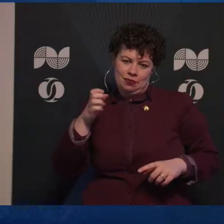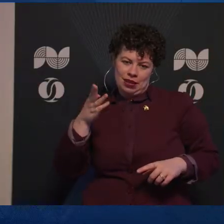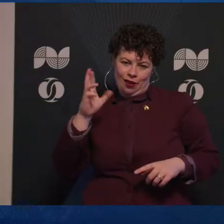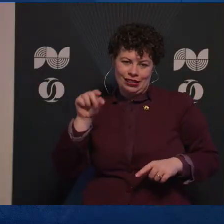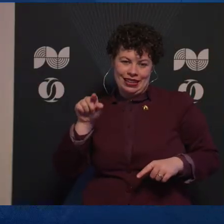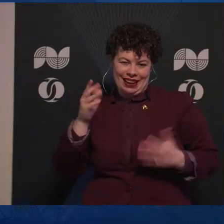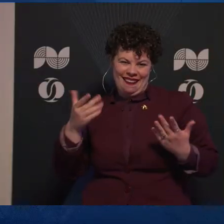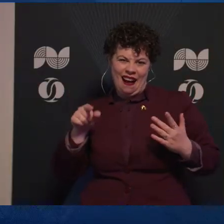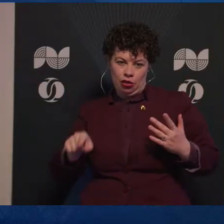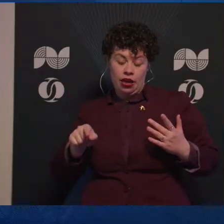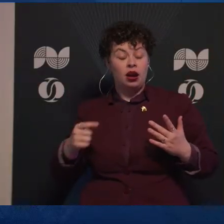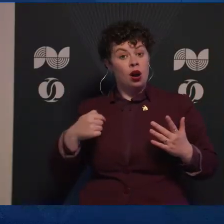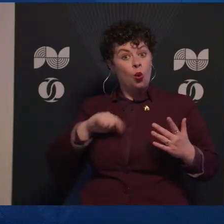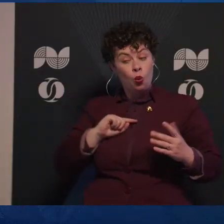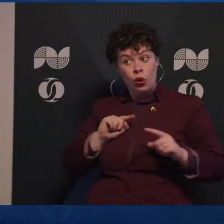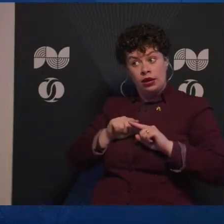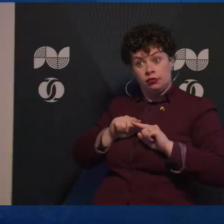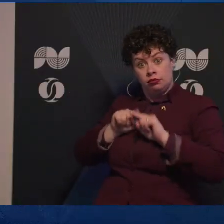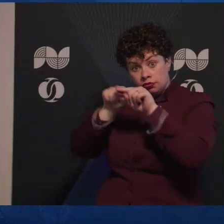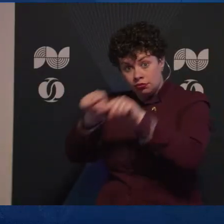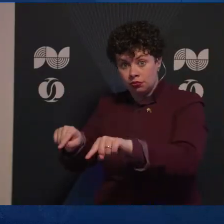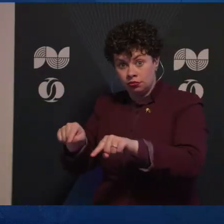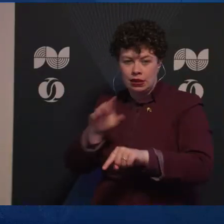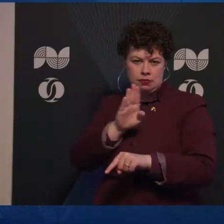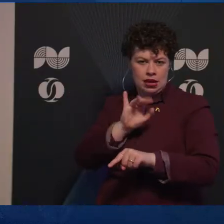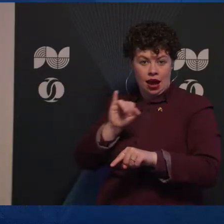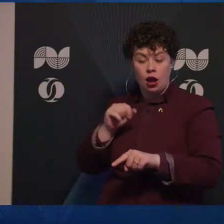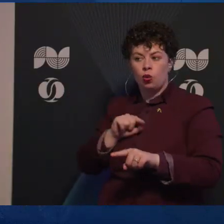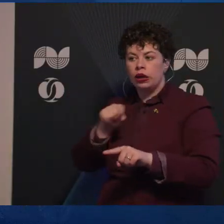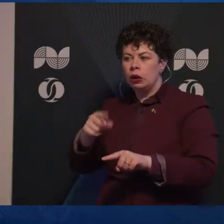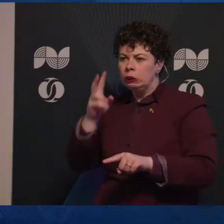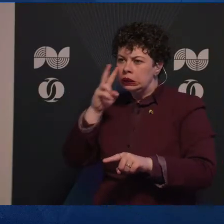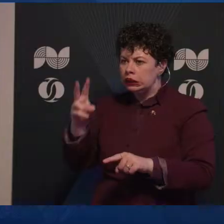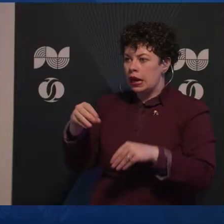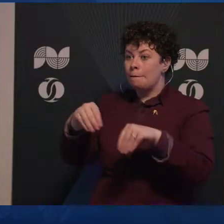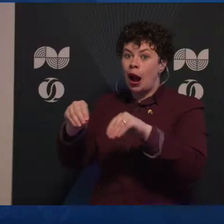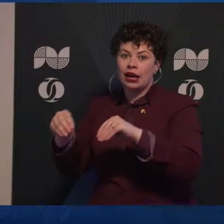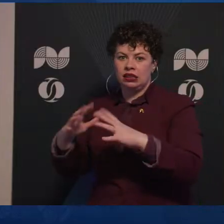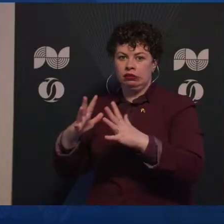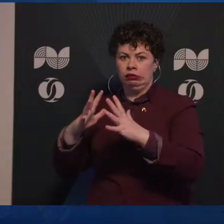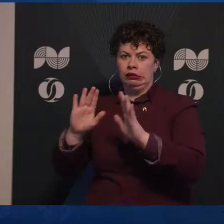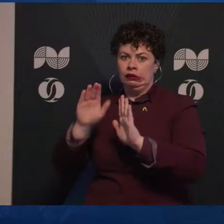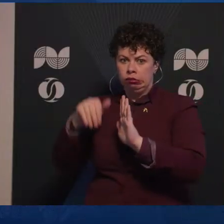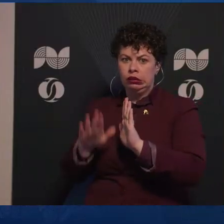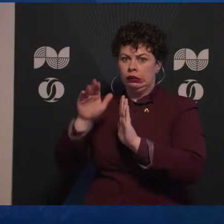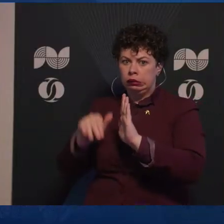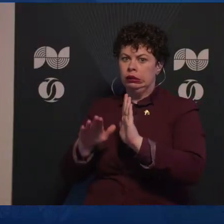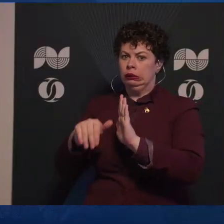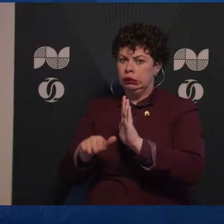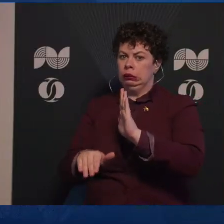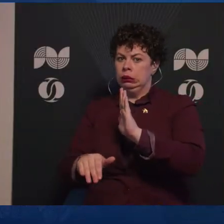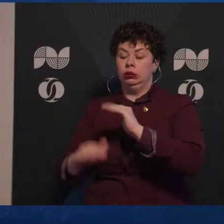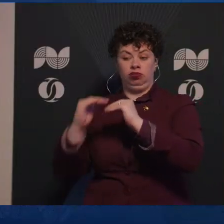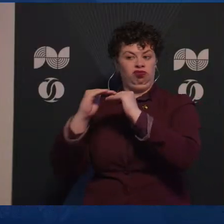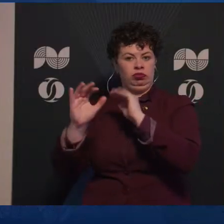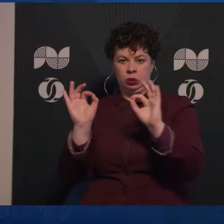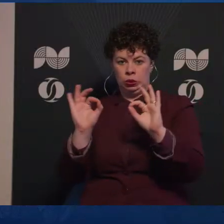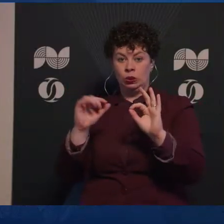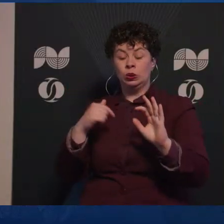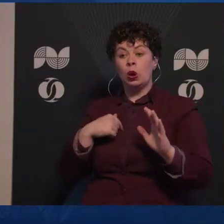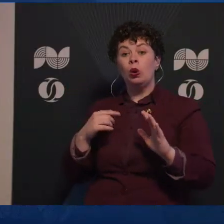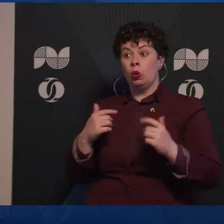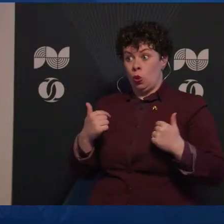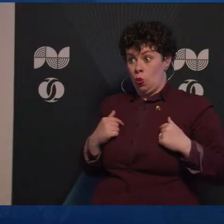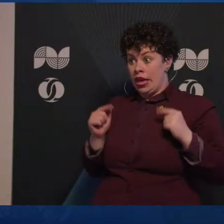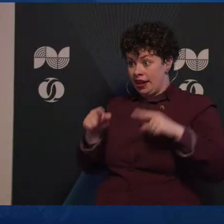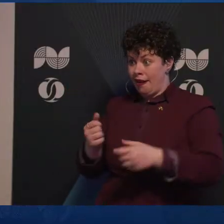many frontier markets with features of fragility, markets that are not very well established. So there it's even more important for governments